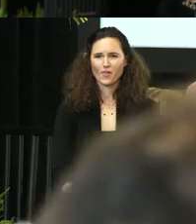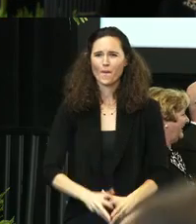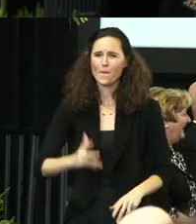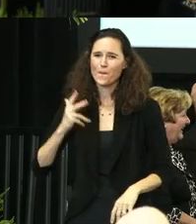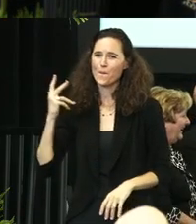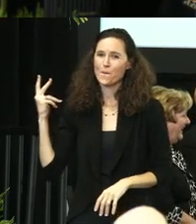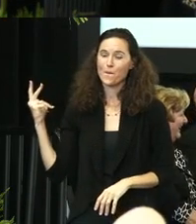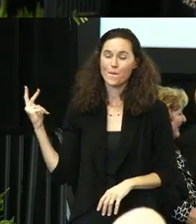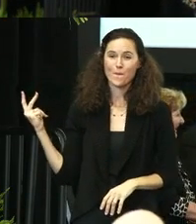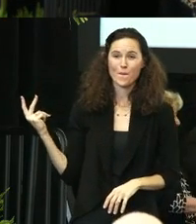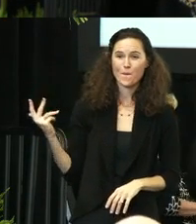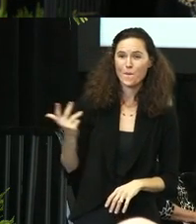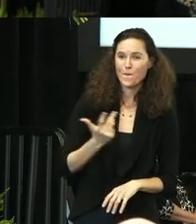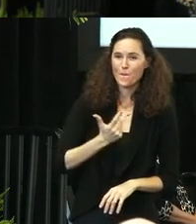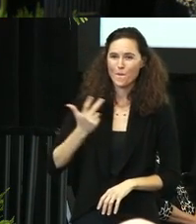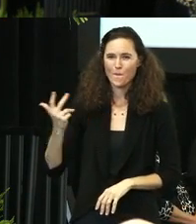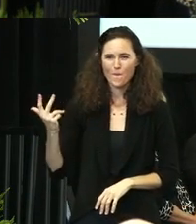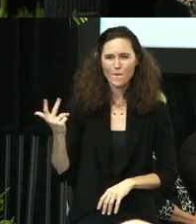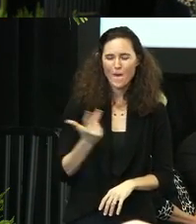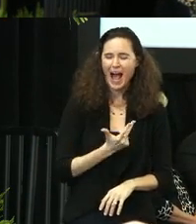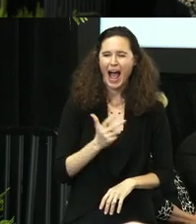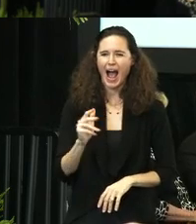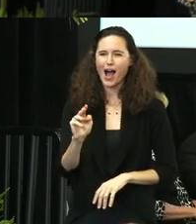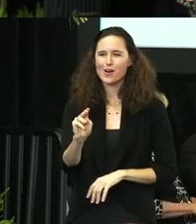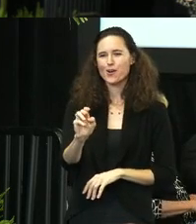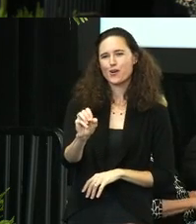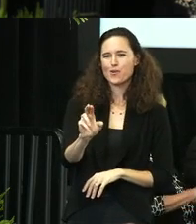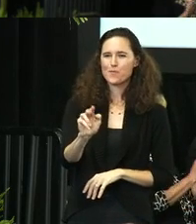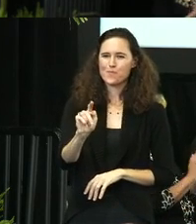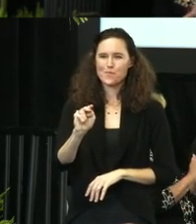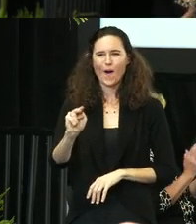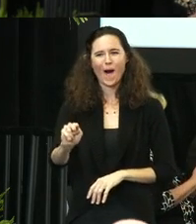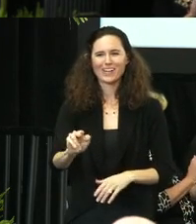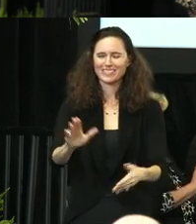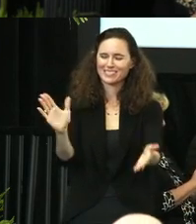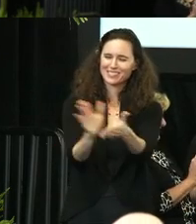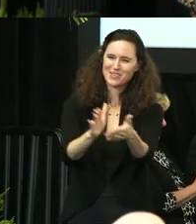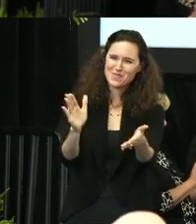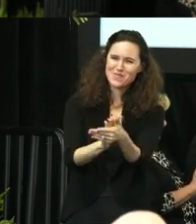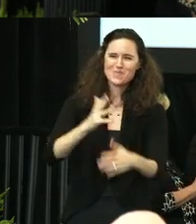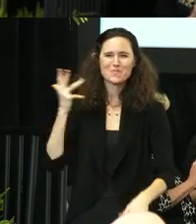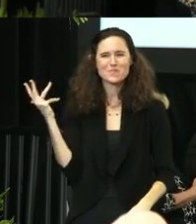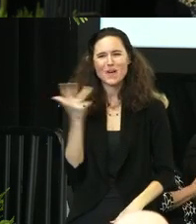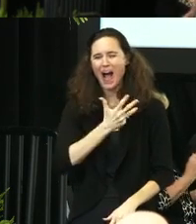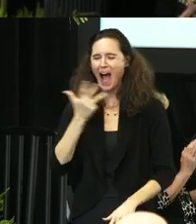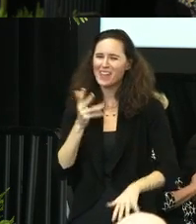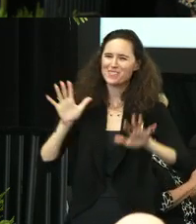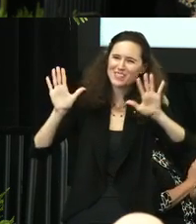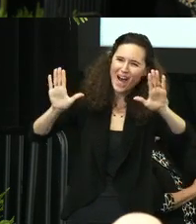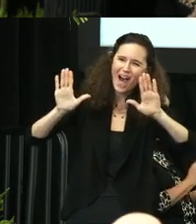Wow. Morton, Steve, give us your best Prince wave. That was awesome.